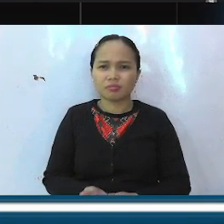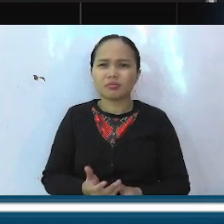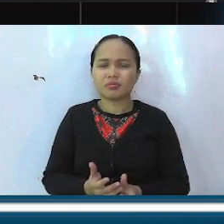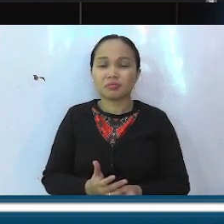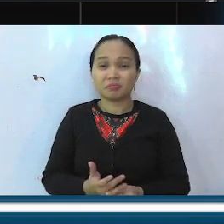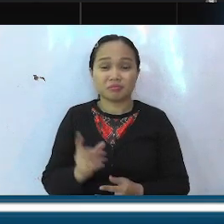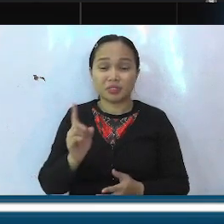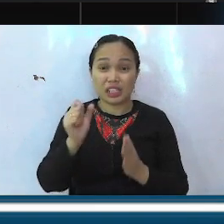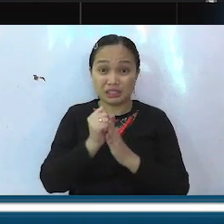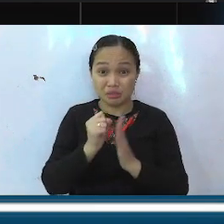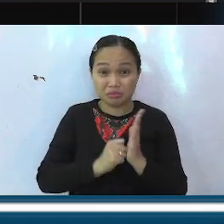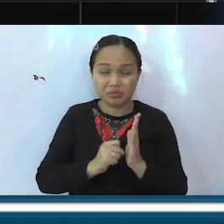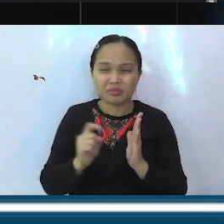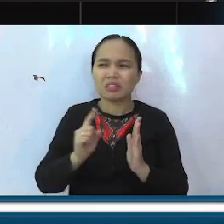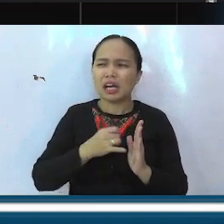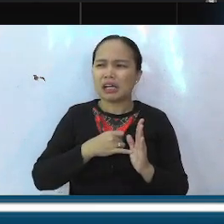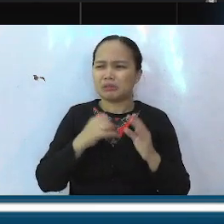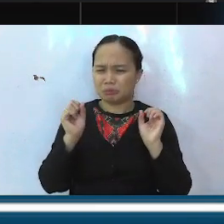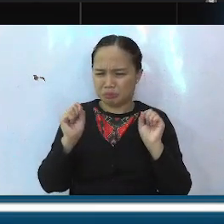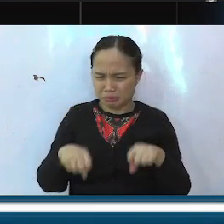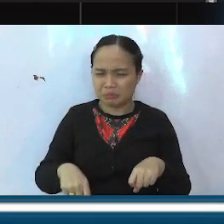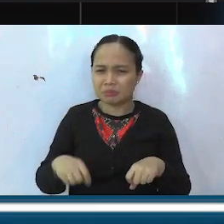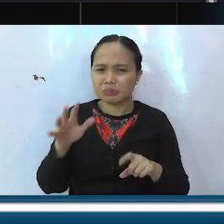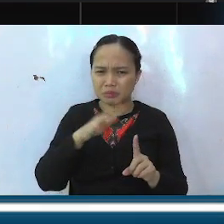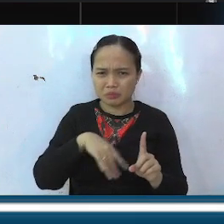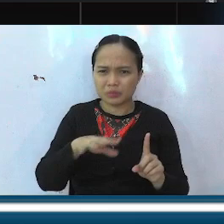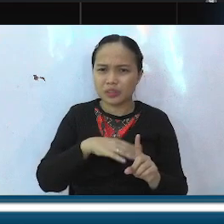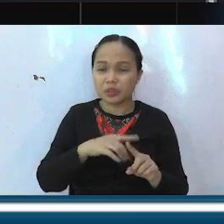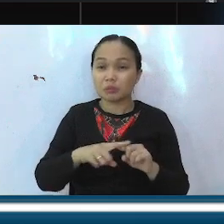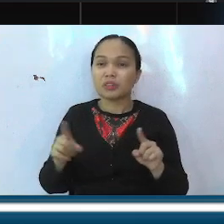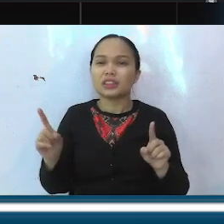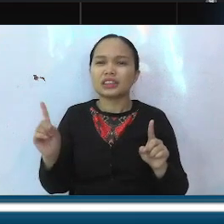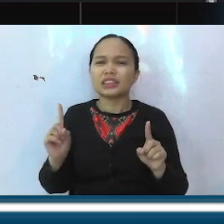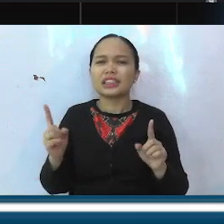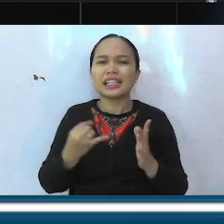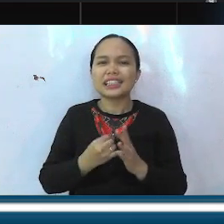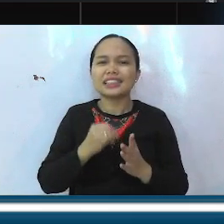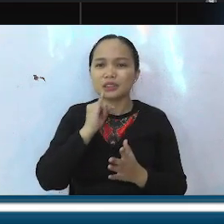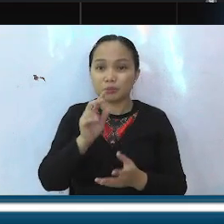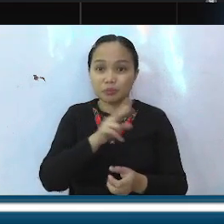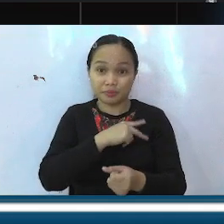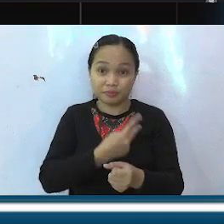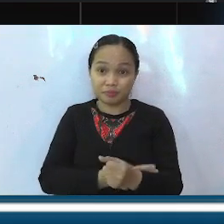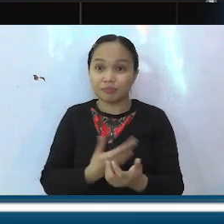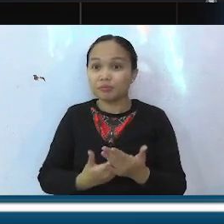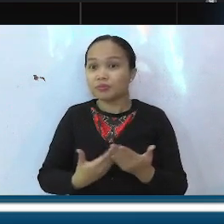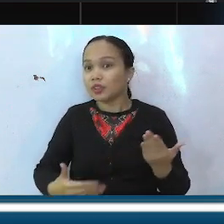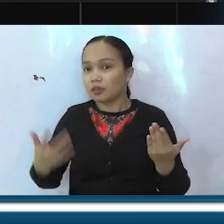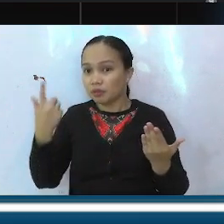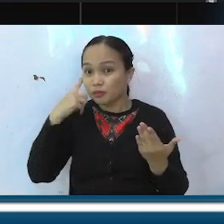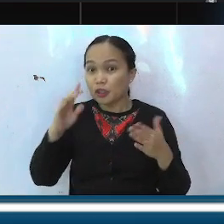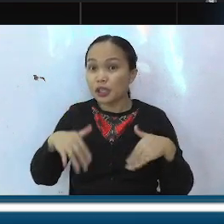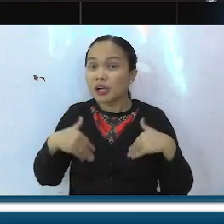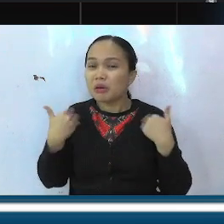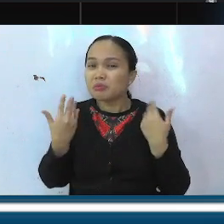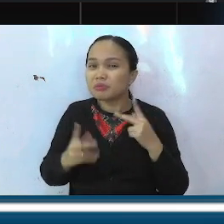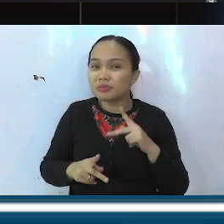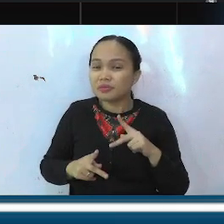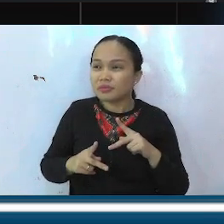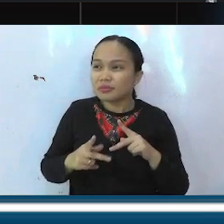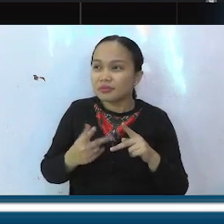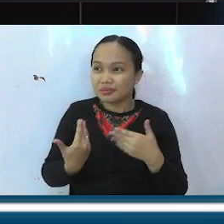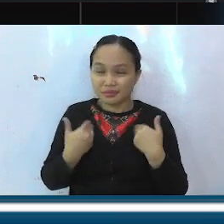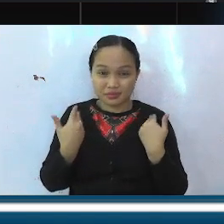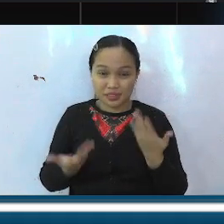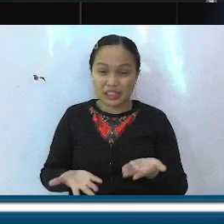wise. Oh yes. Yeah. No. Oh yes. You know, it's a powerful thing. Listen, for the young people here, it's a powerful